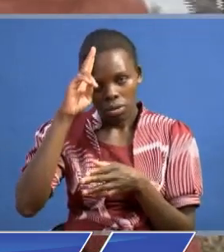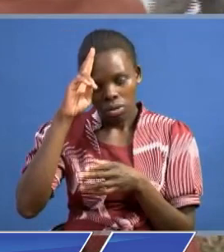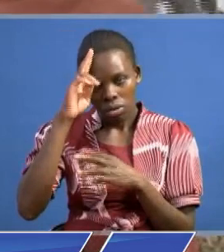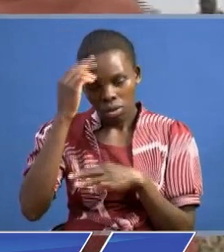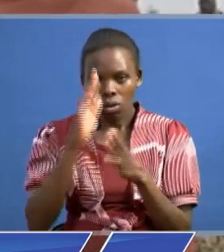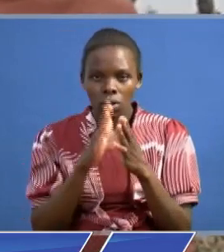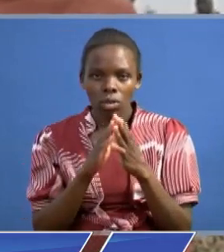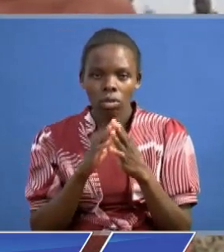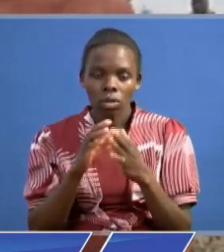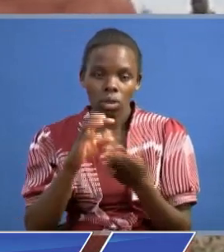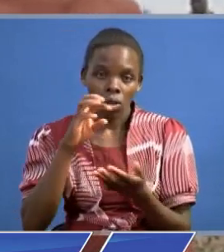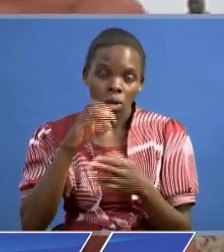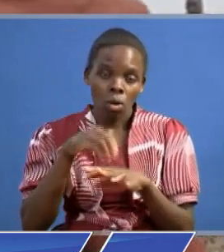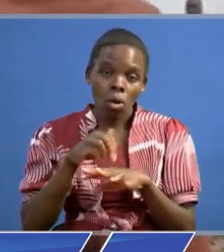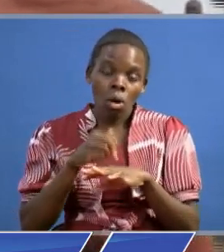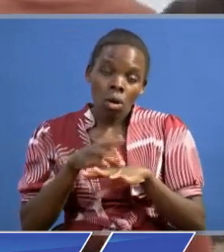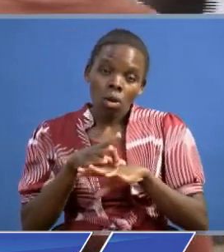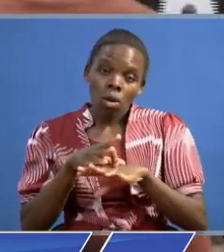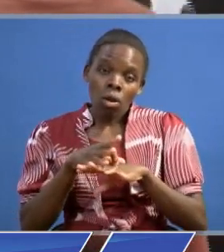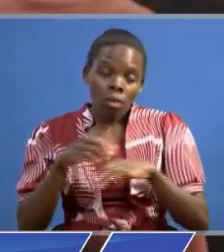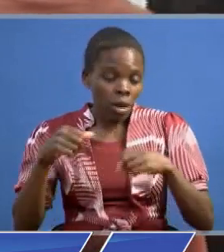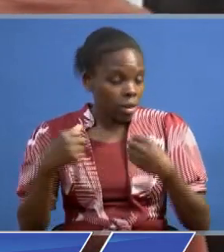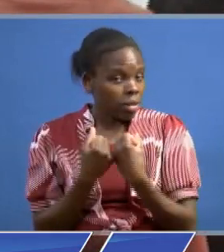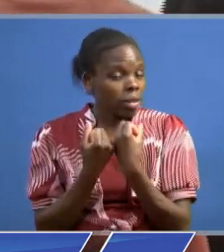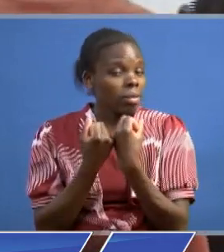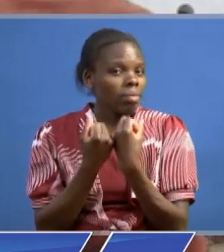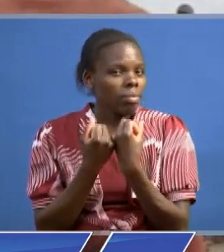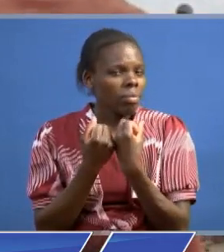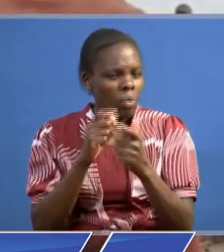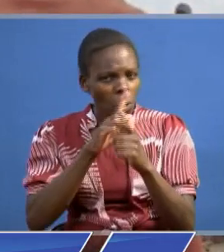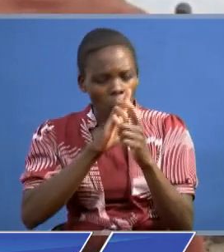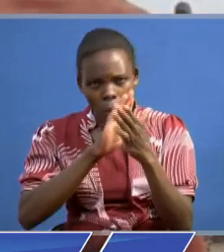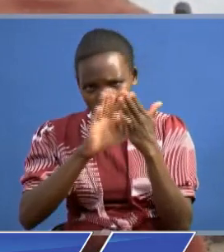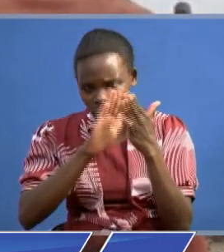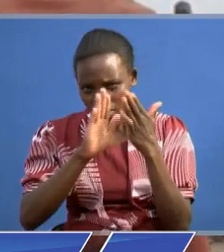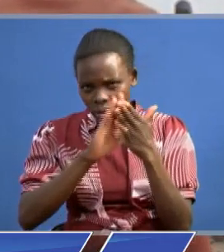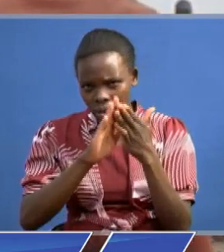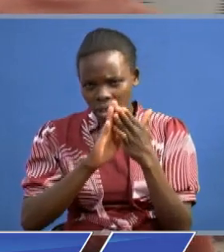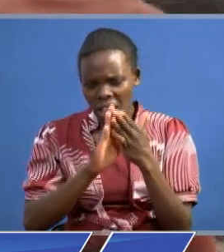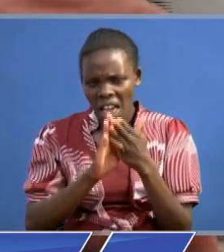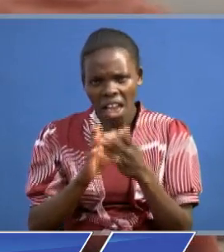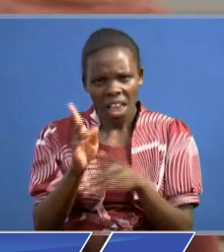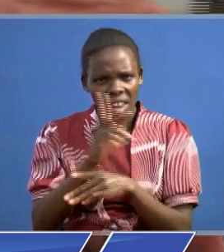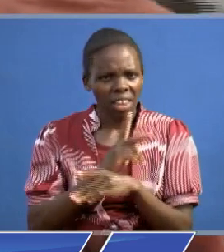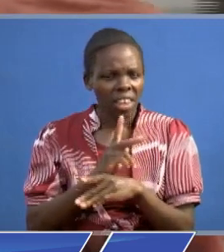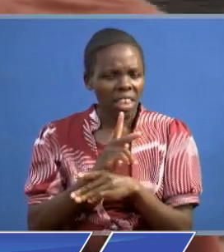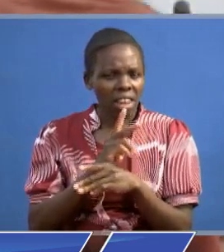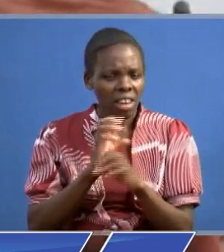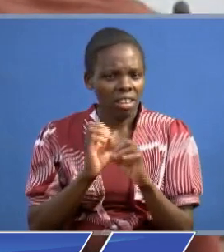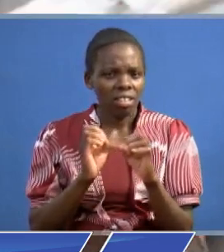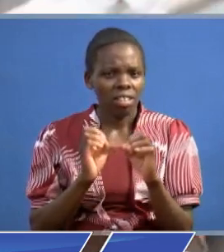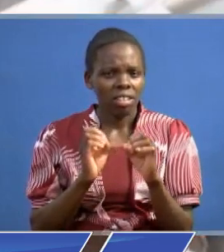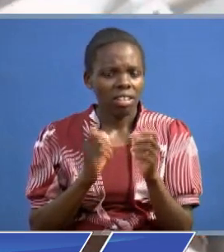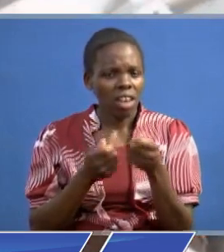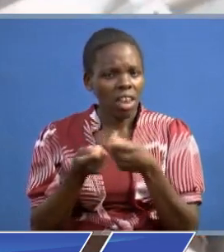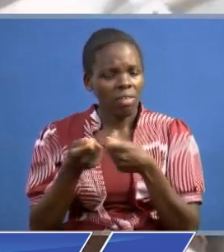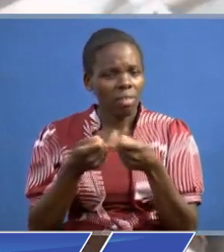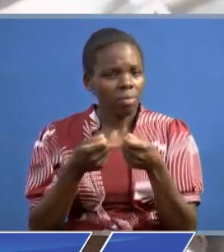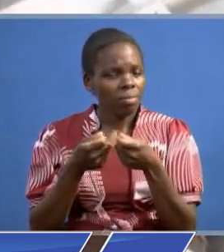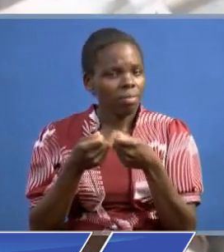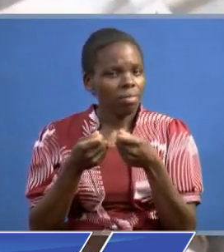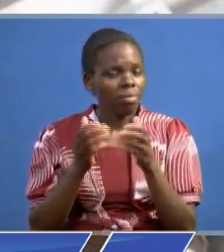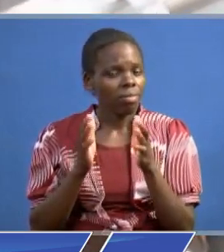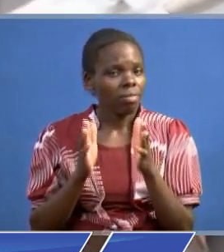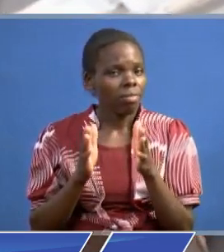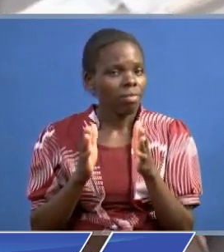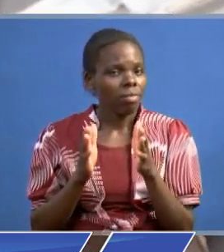cause of the accident, which he says might have been caused by overspeeding and reckless driving by the Nissan driver. The injured have been moved to a